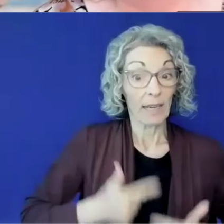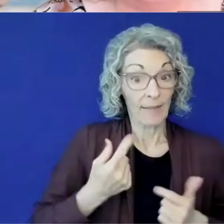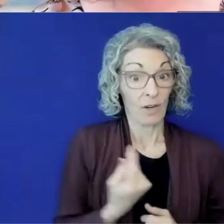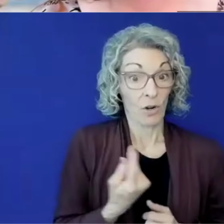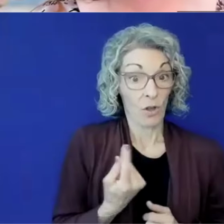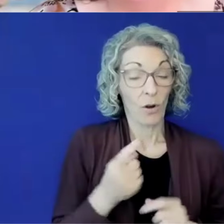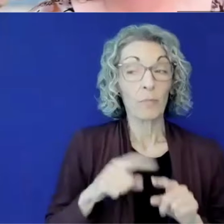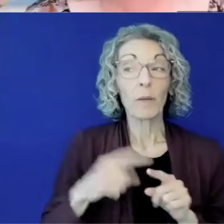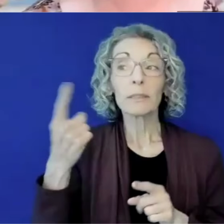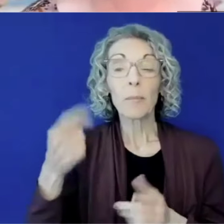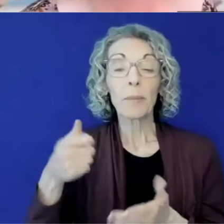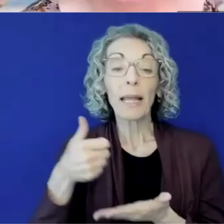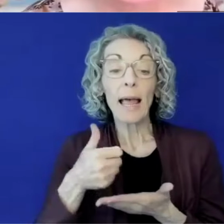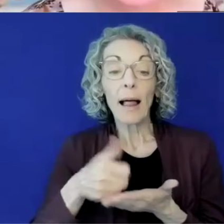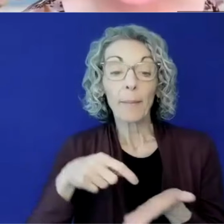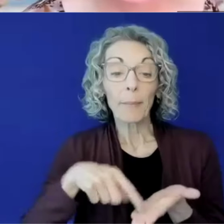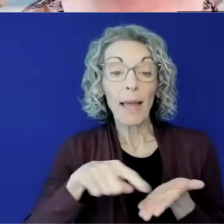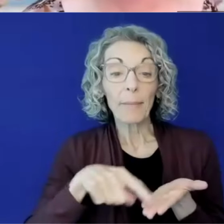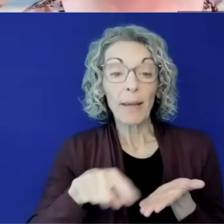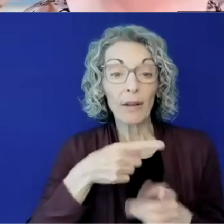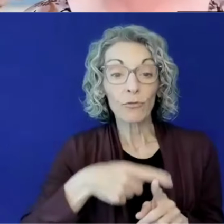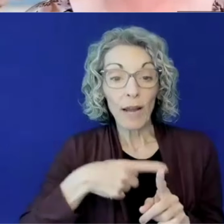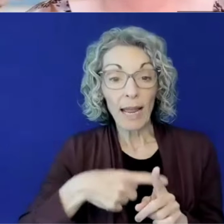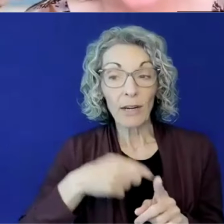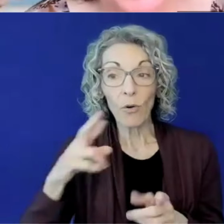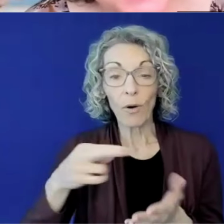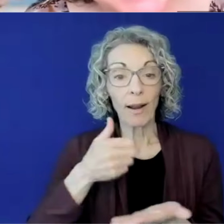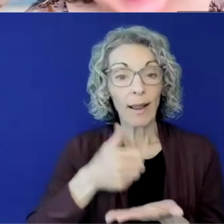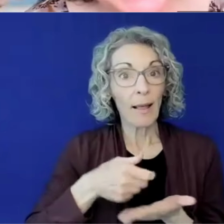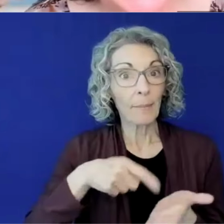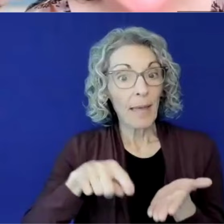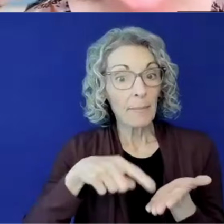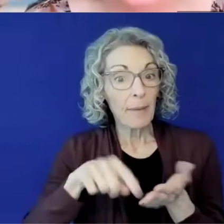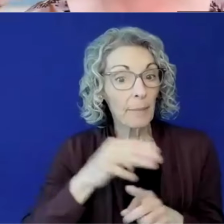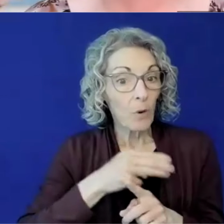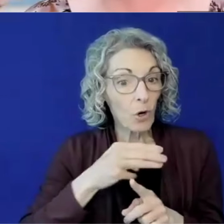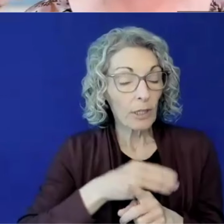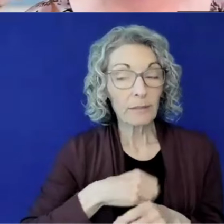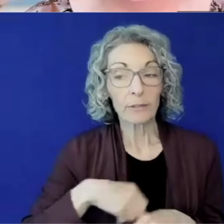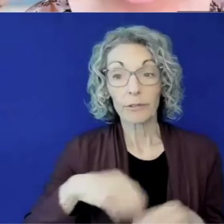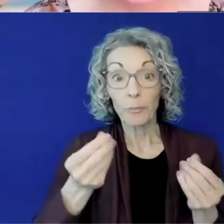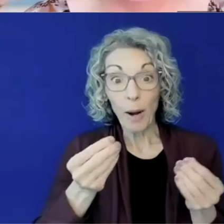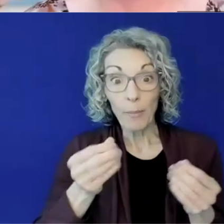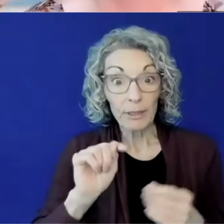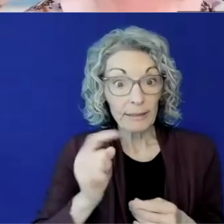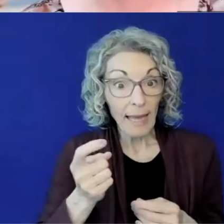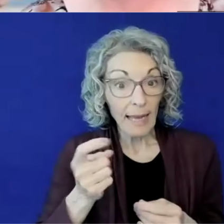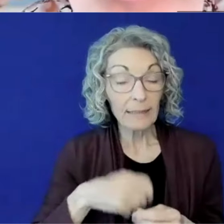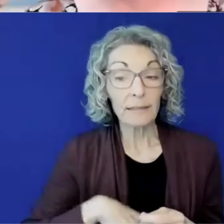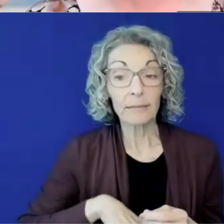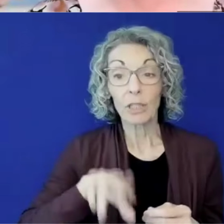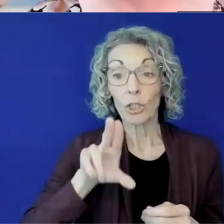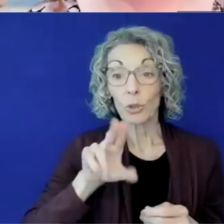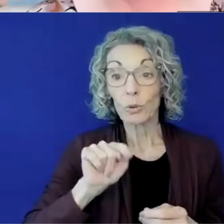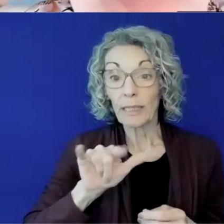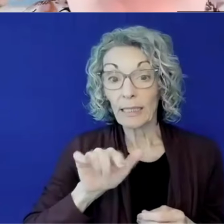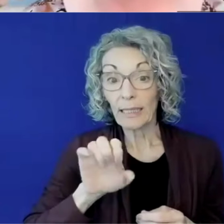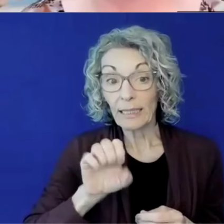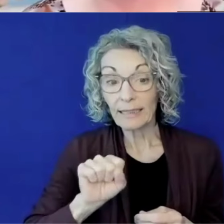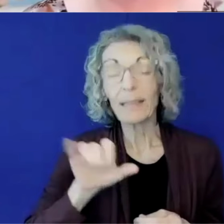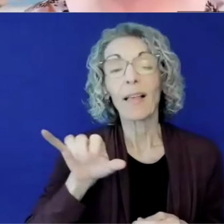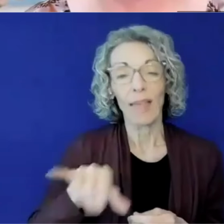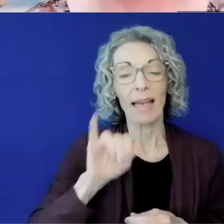pay your rent or your mortgage or your property taxes or utilities. That could be